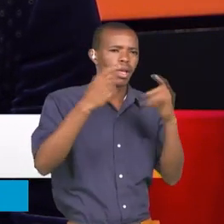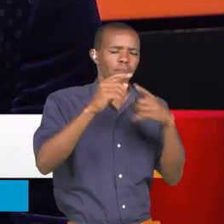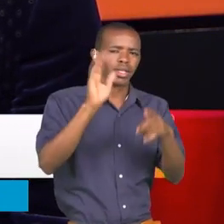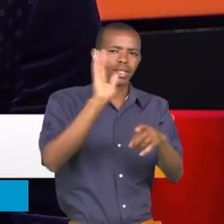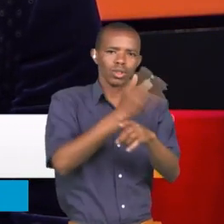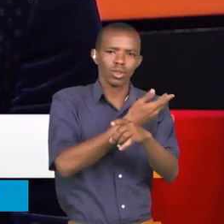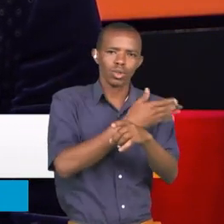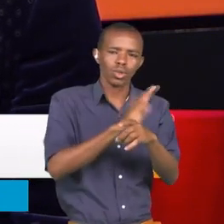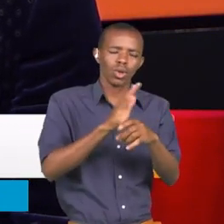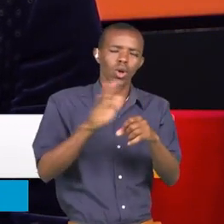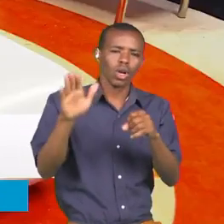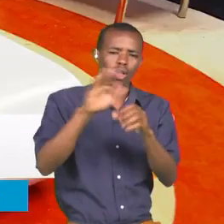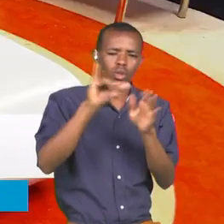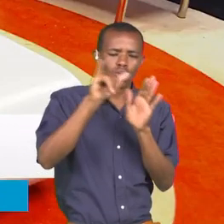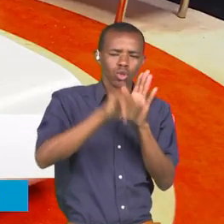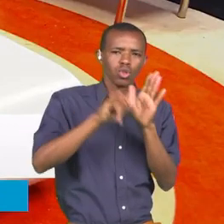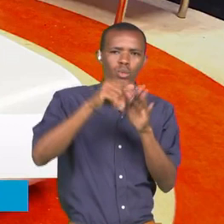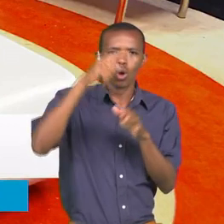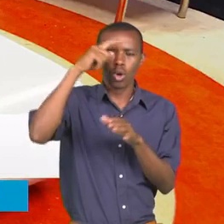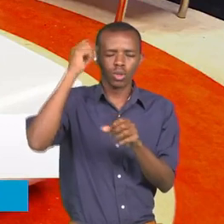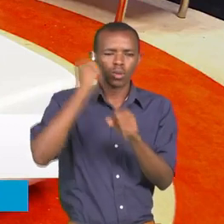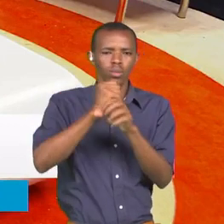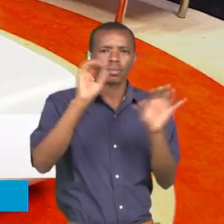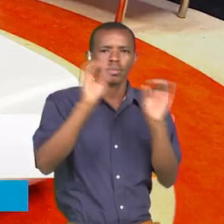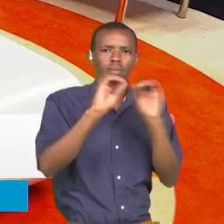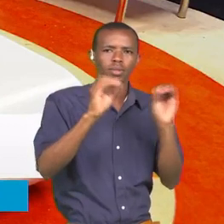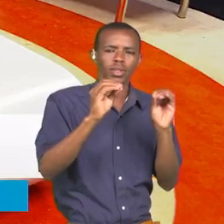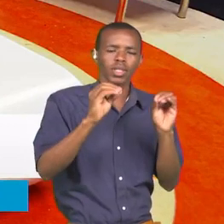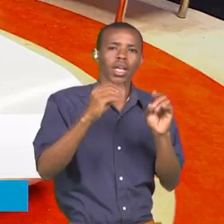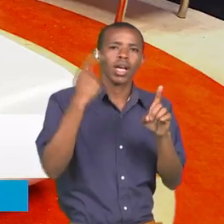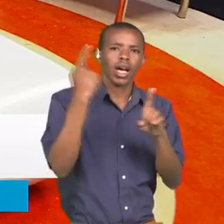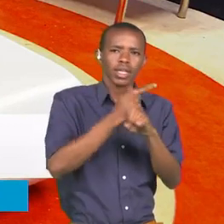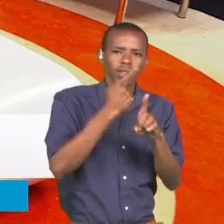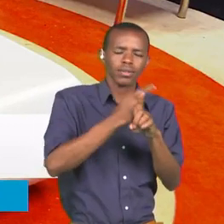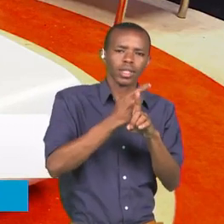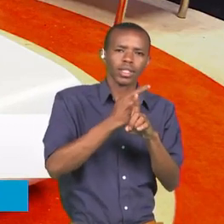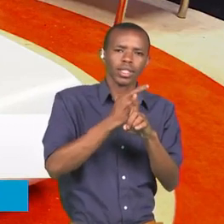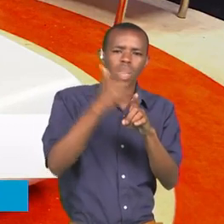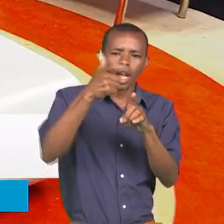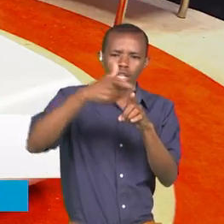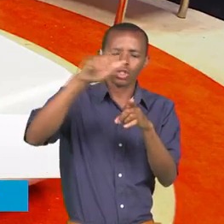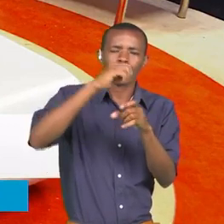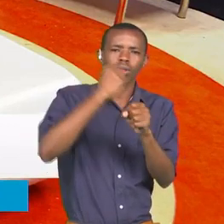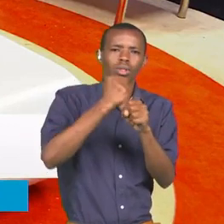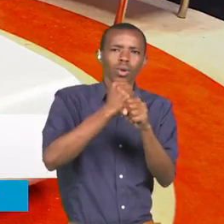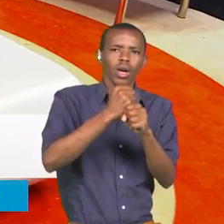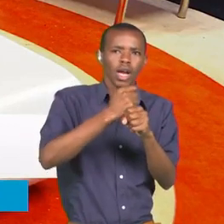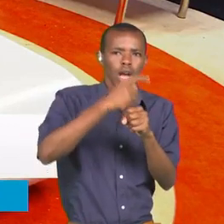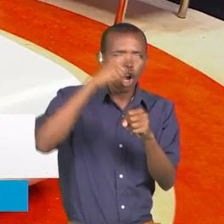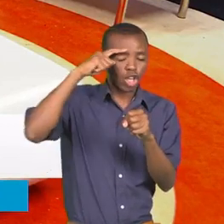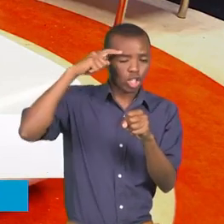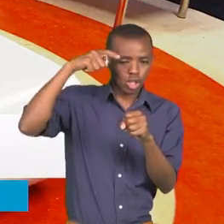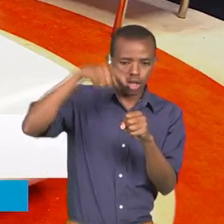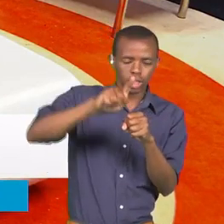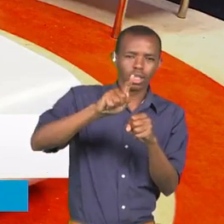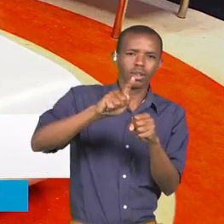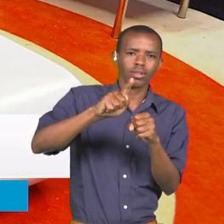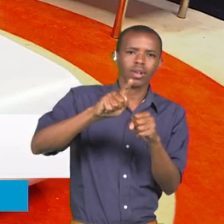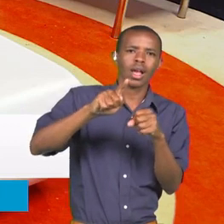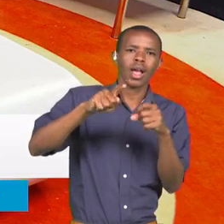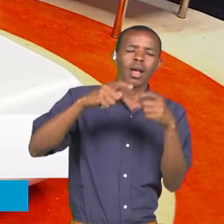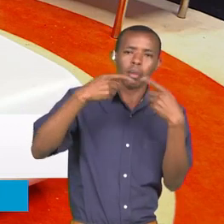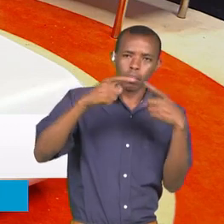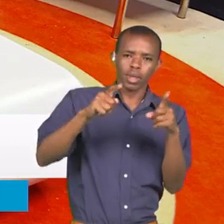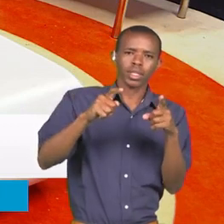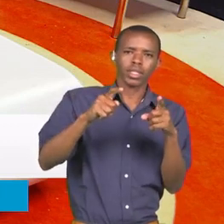covers that people do on YouTube. Yeah. It's not the original work. So there's no. It's a different rendition of the work. So it's original in itself. Original in the sense